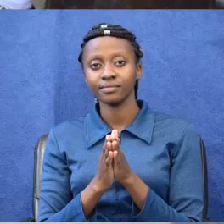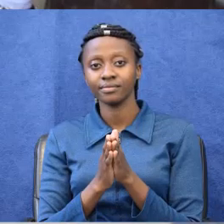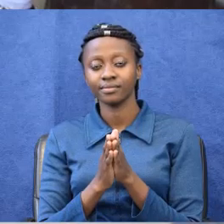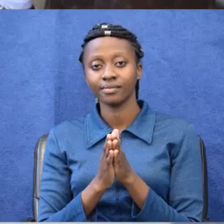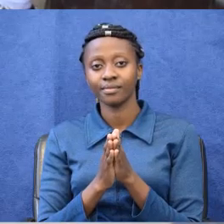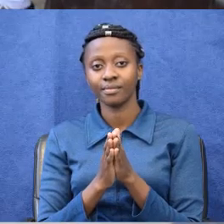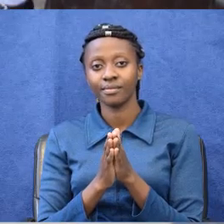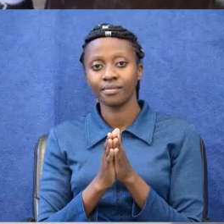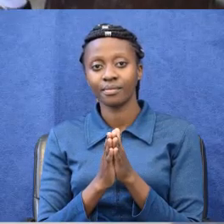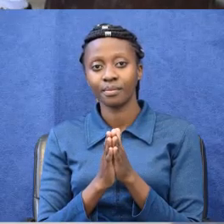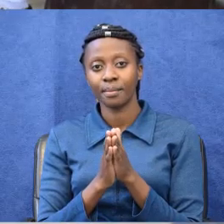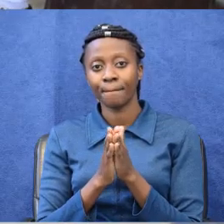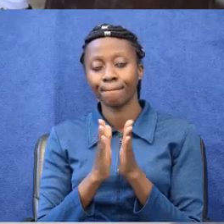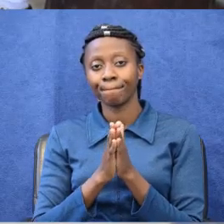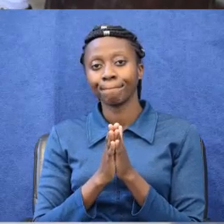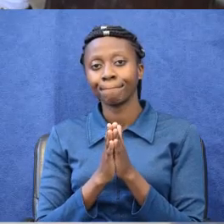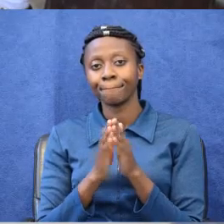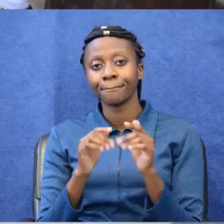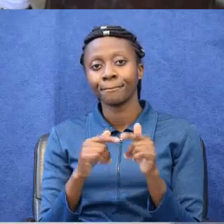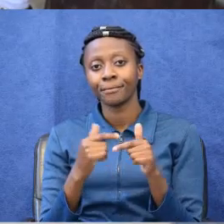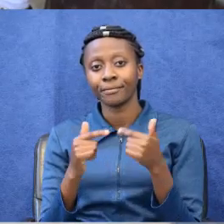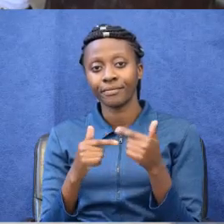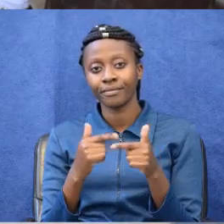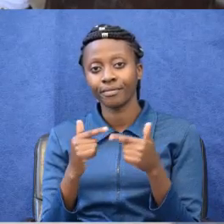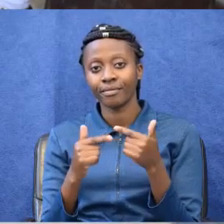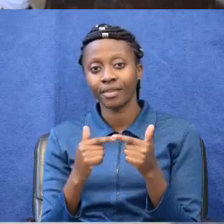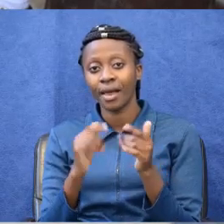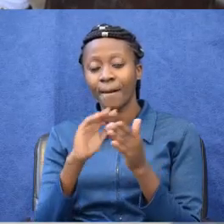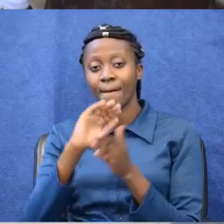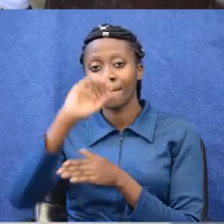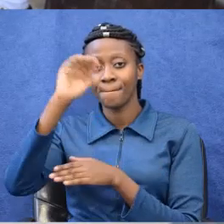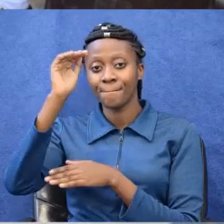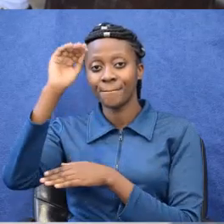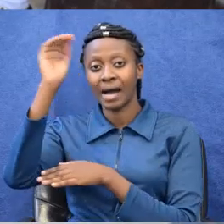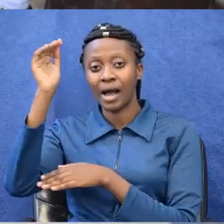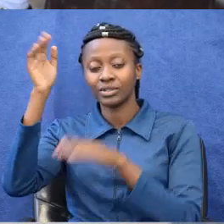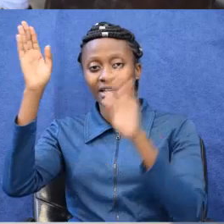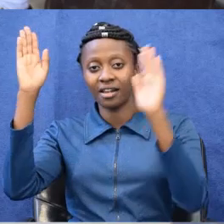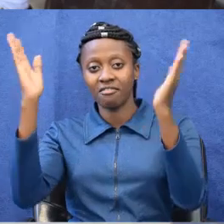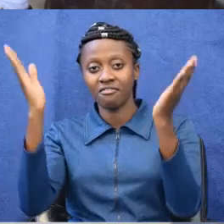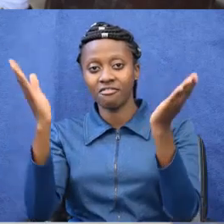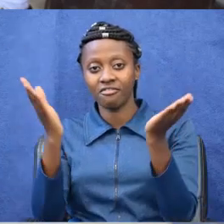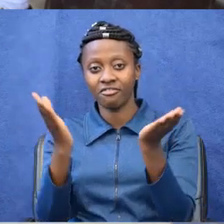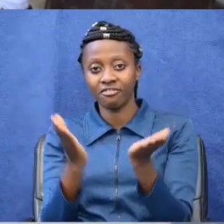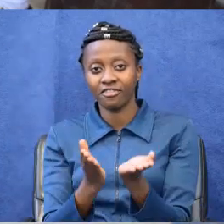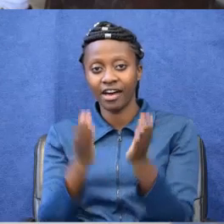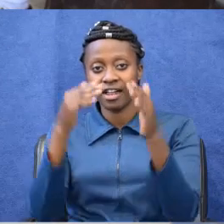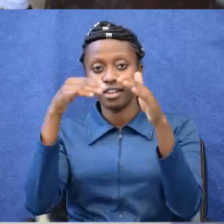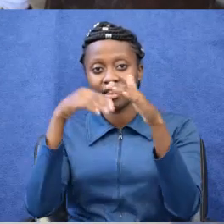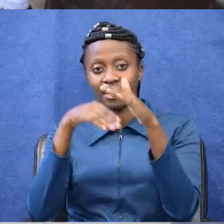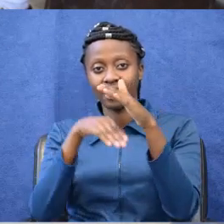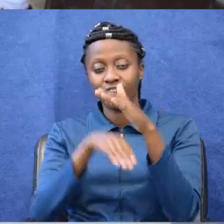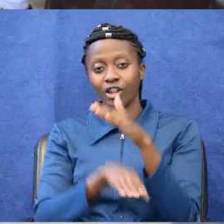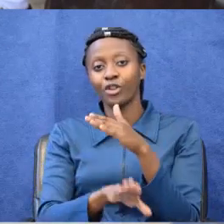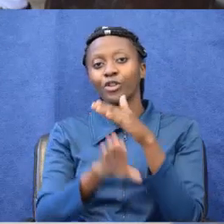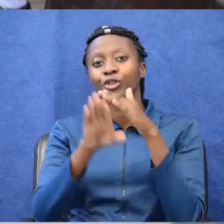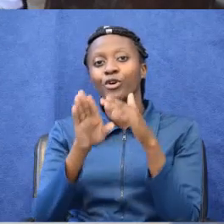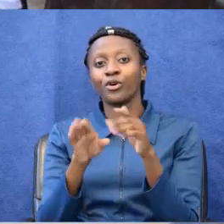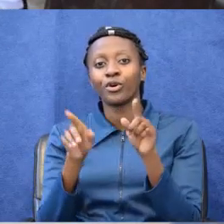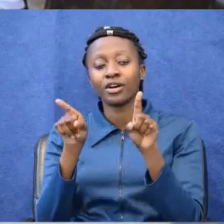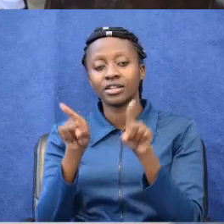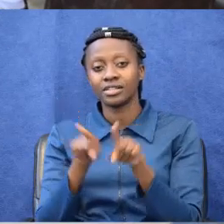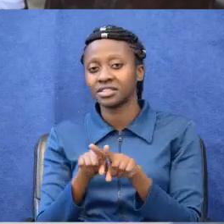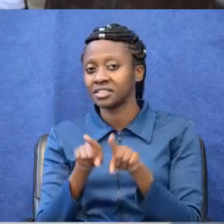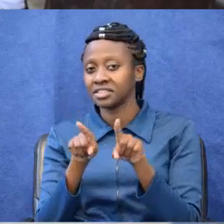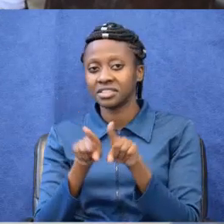I've been on the mountain and valley slope. It seems I never